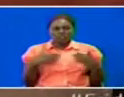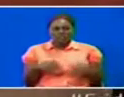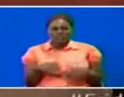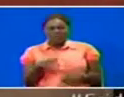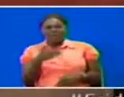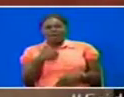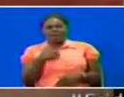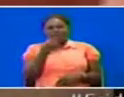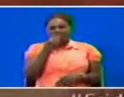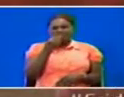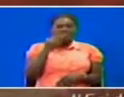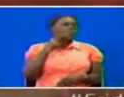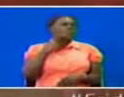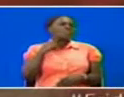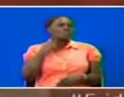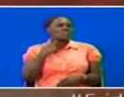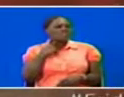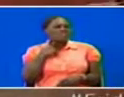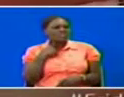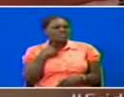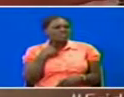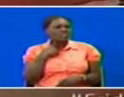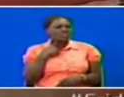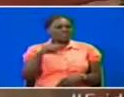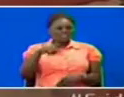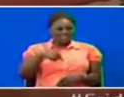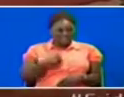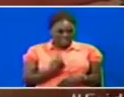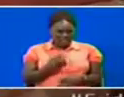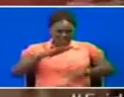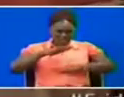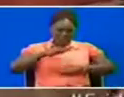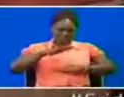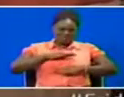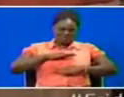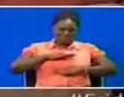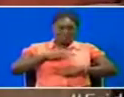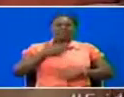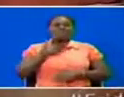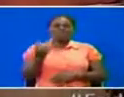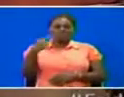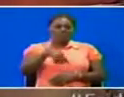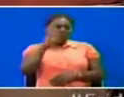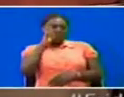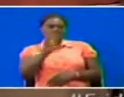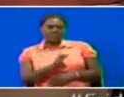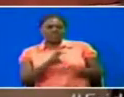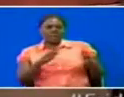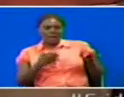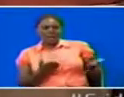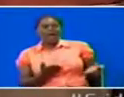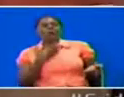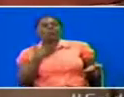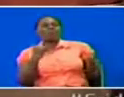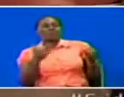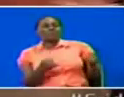the first kind of people are completely grossed out and you really can't change their mind. They just kind of want to come and have a look and don't want to try